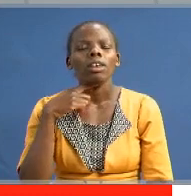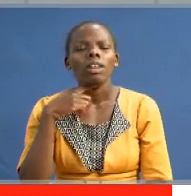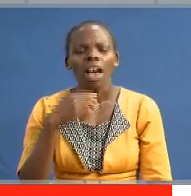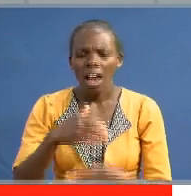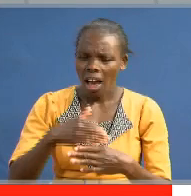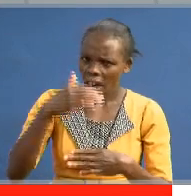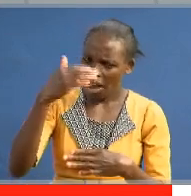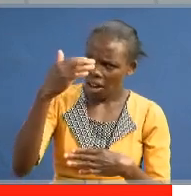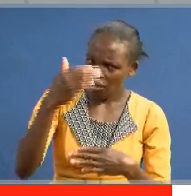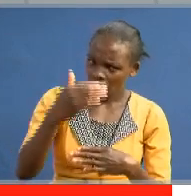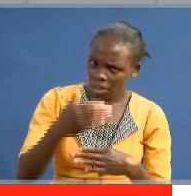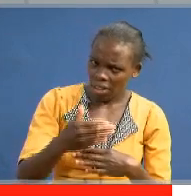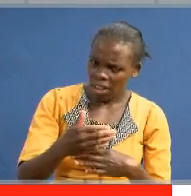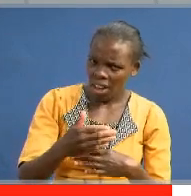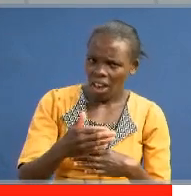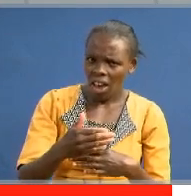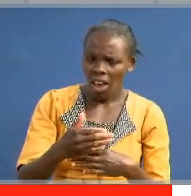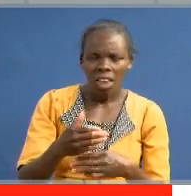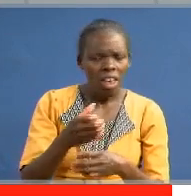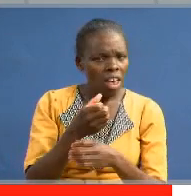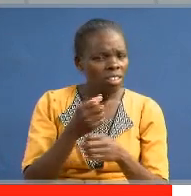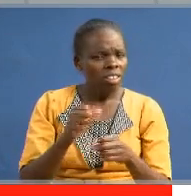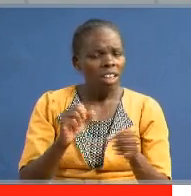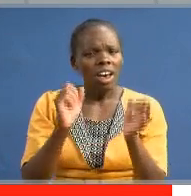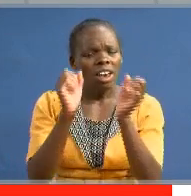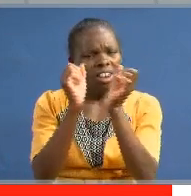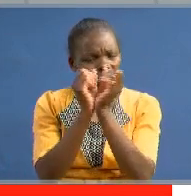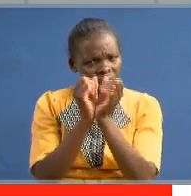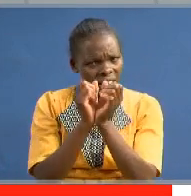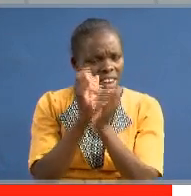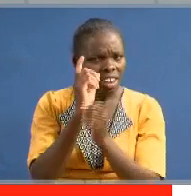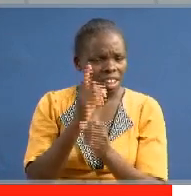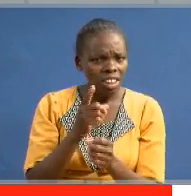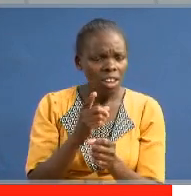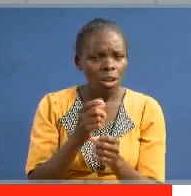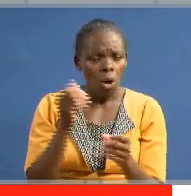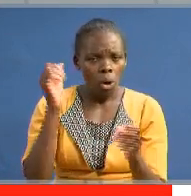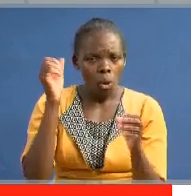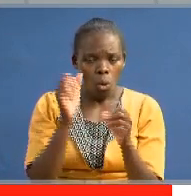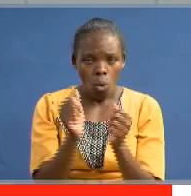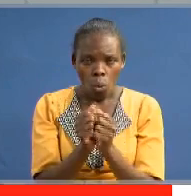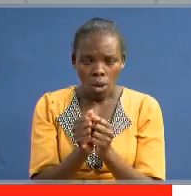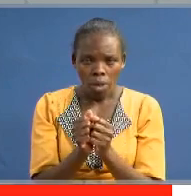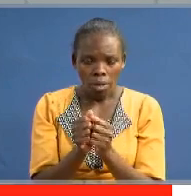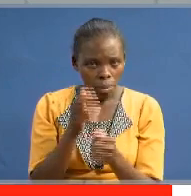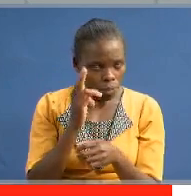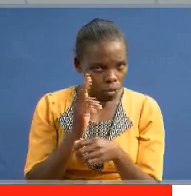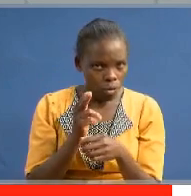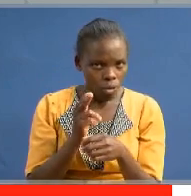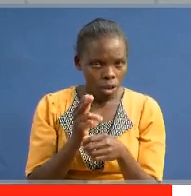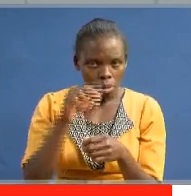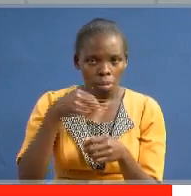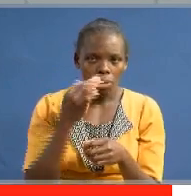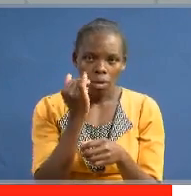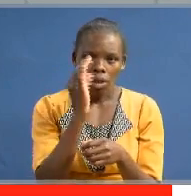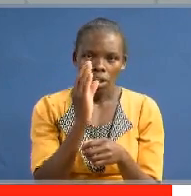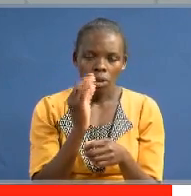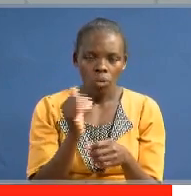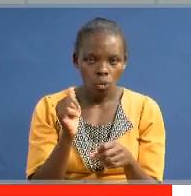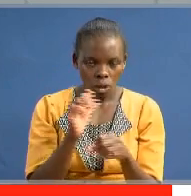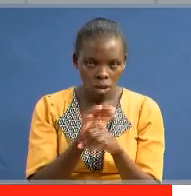after he resisted arrest and threatened police with a panga and a toy pistol. Jamuki Boy with the